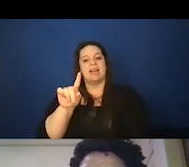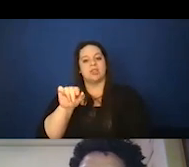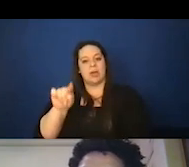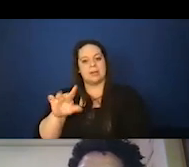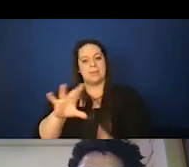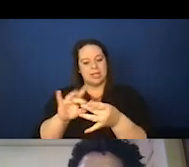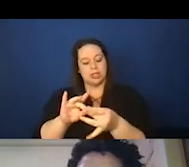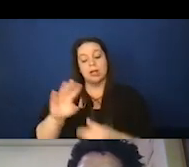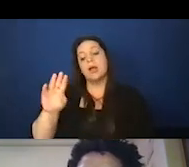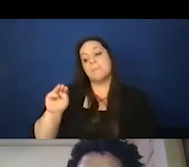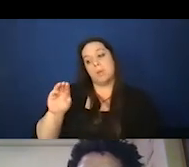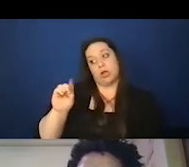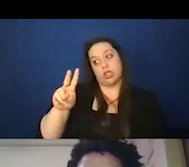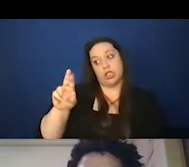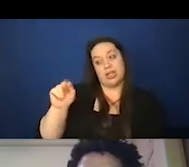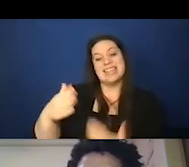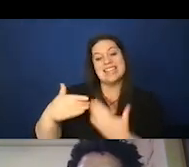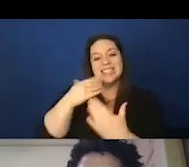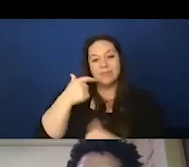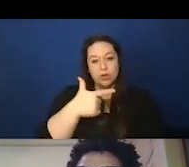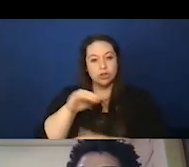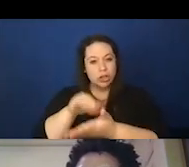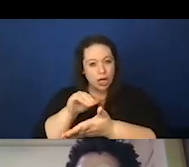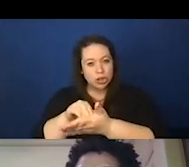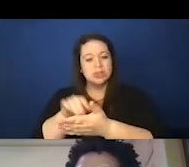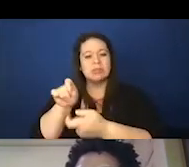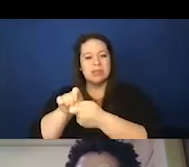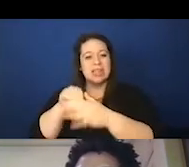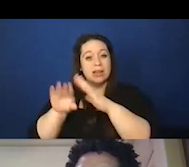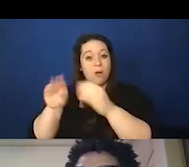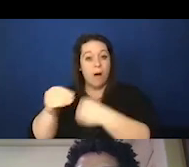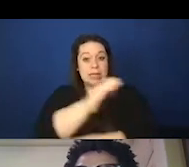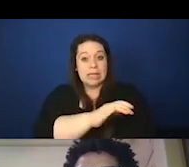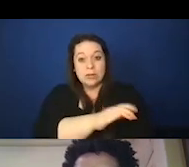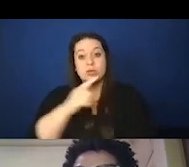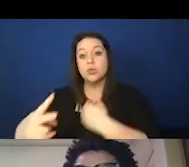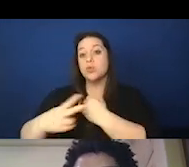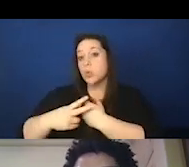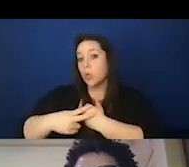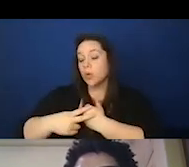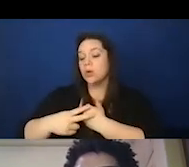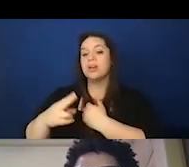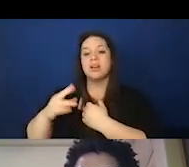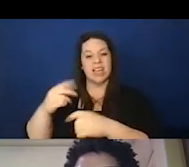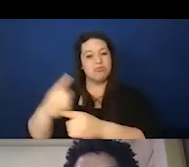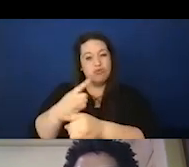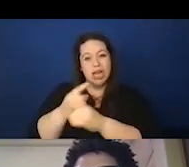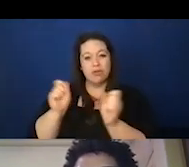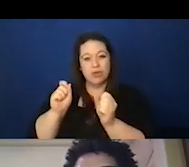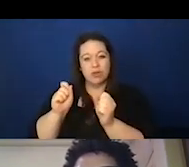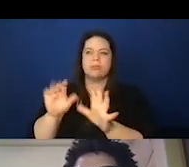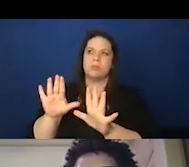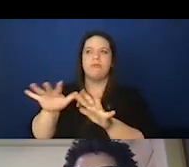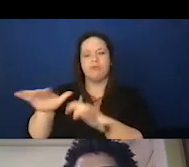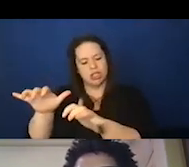easier for doctors, particularly in practices, to store because you can store it in a regular